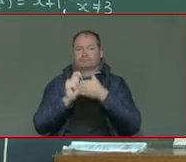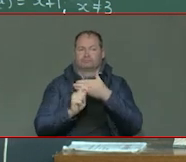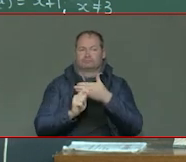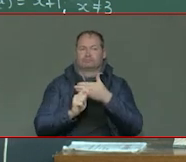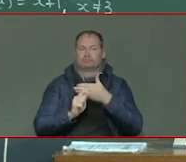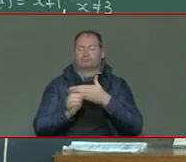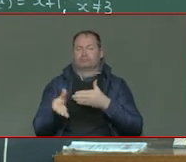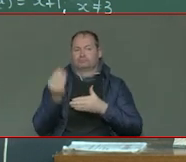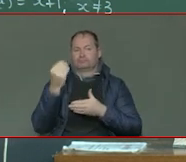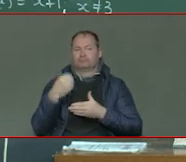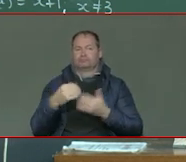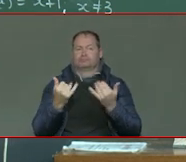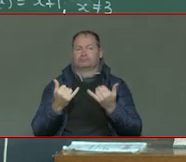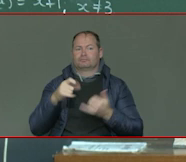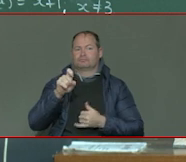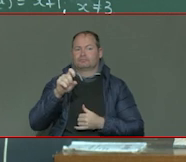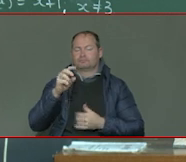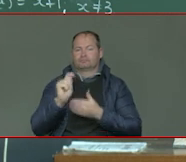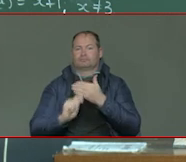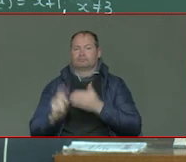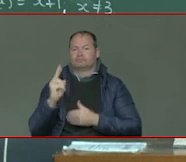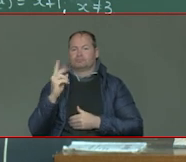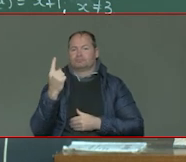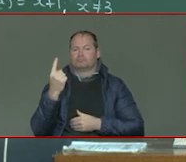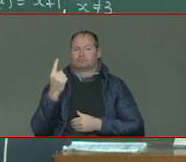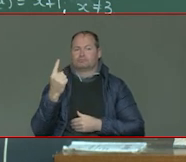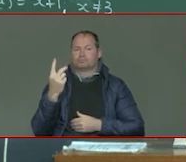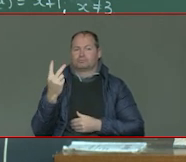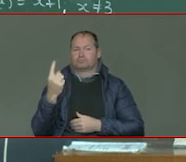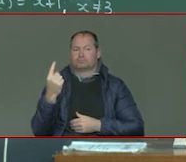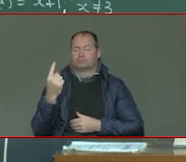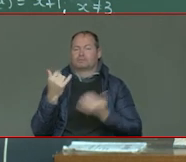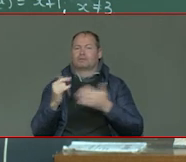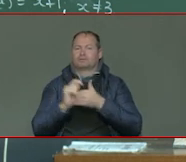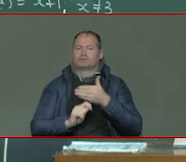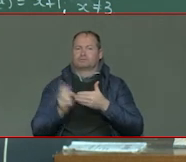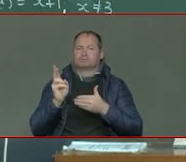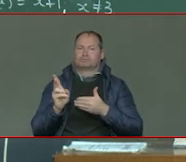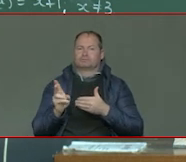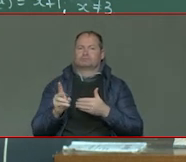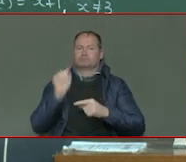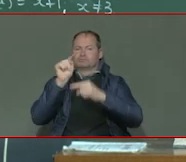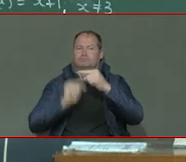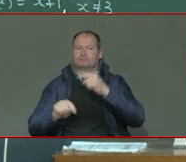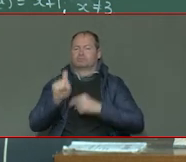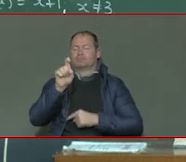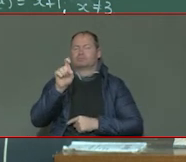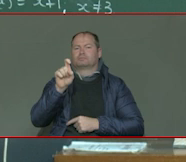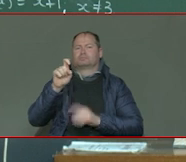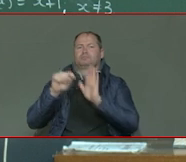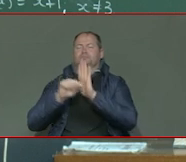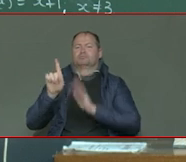x squared is x, the square root of the second term is 1. I repeat the terms, divided by x minus 1.